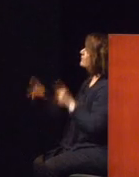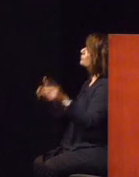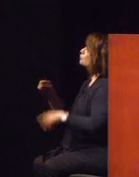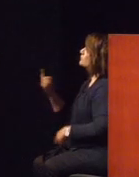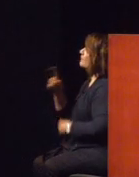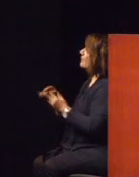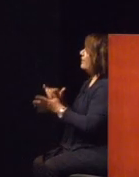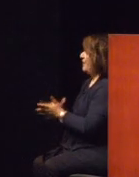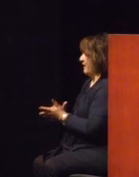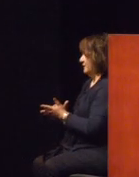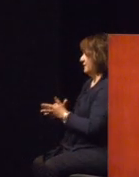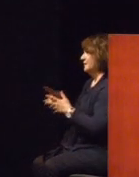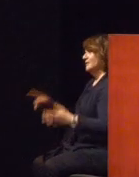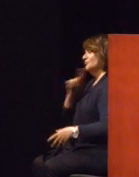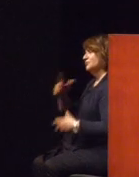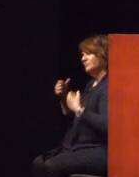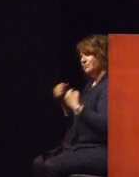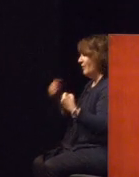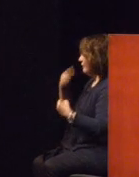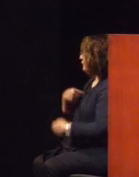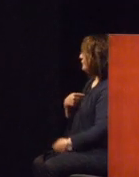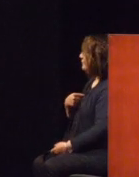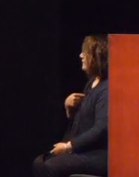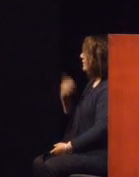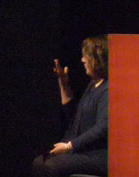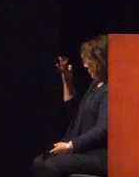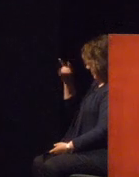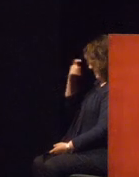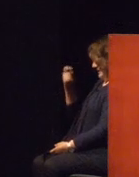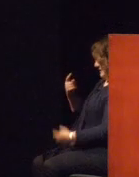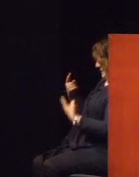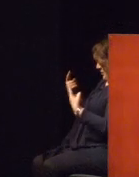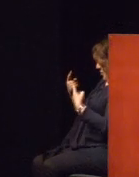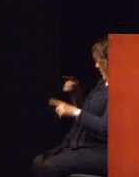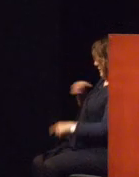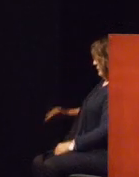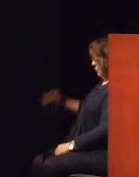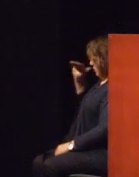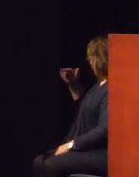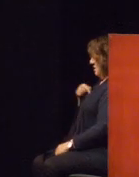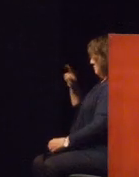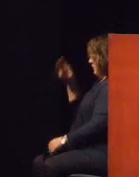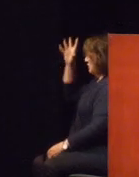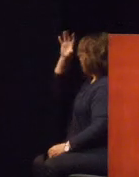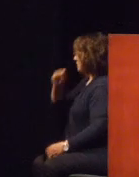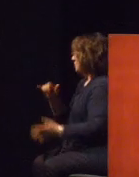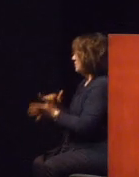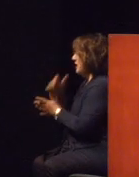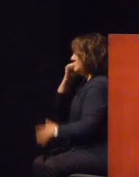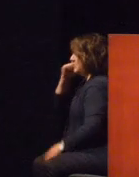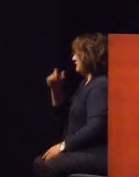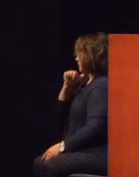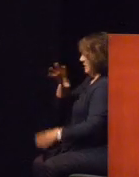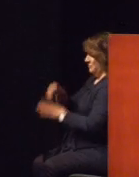it. And this was so powerful to me because in my childhood growing up, I just assumed that racism had nothing